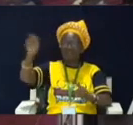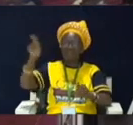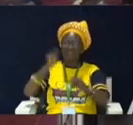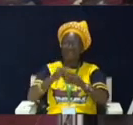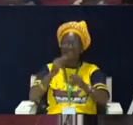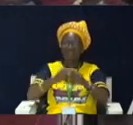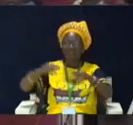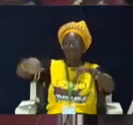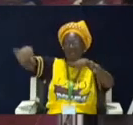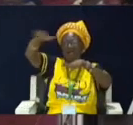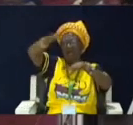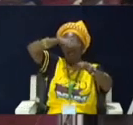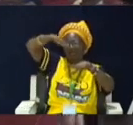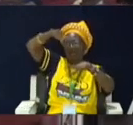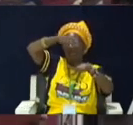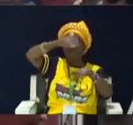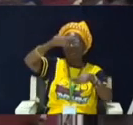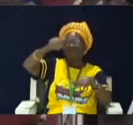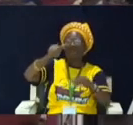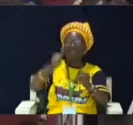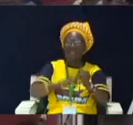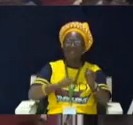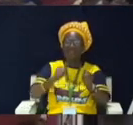every other name.